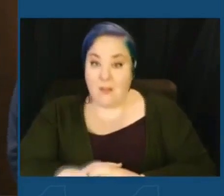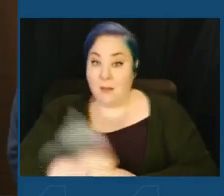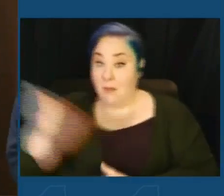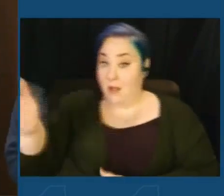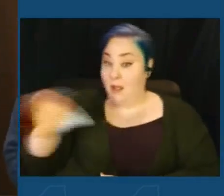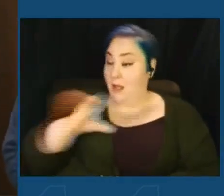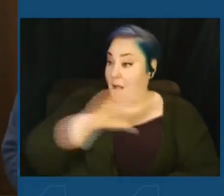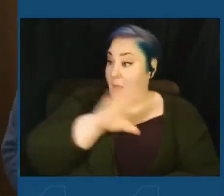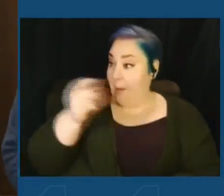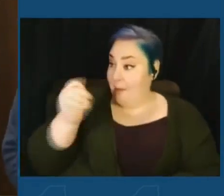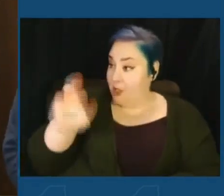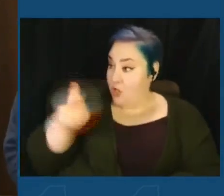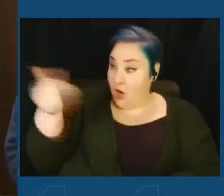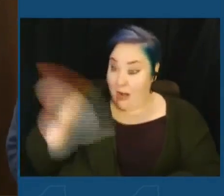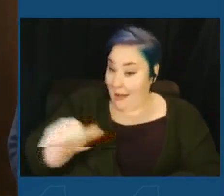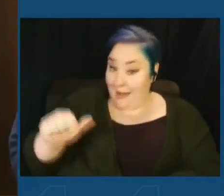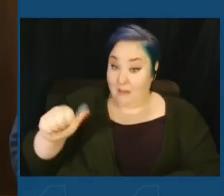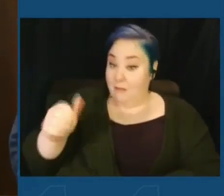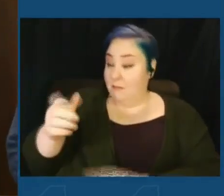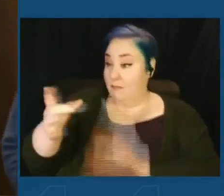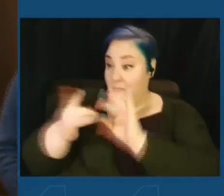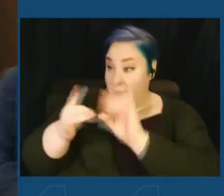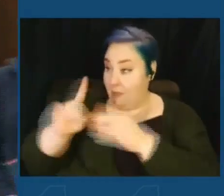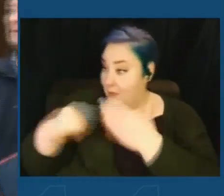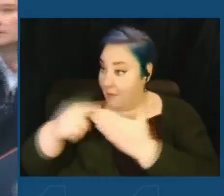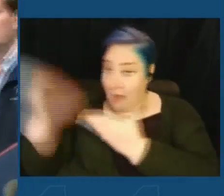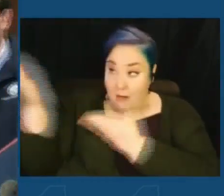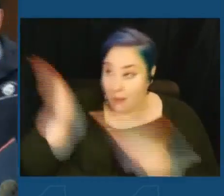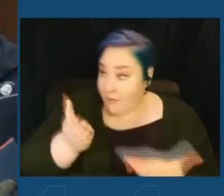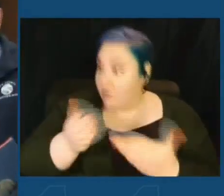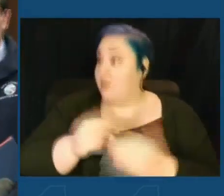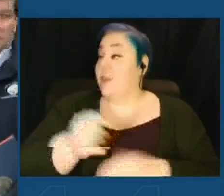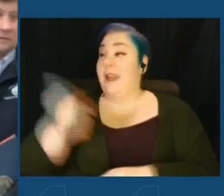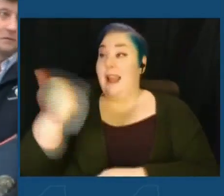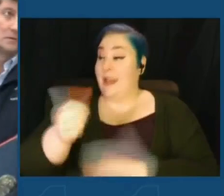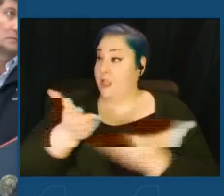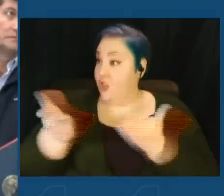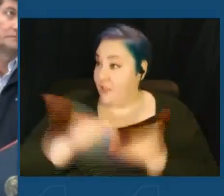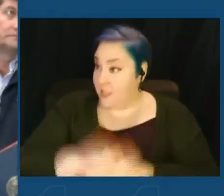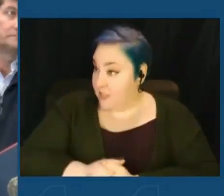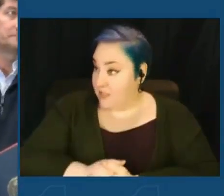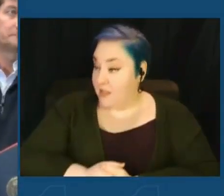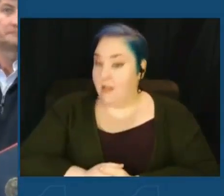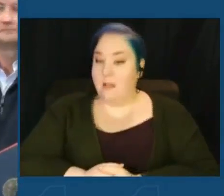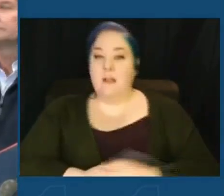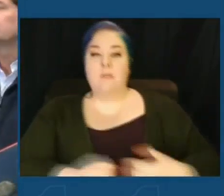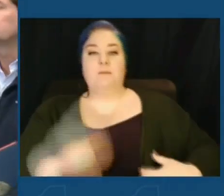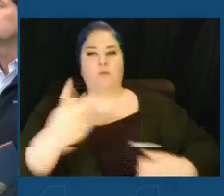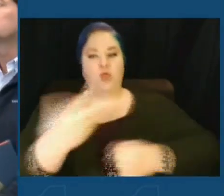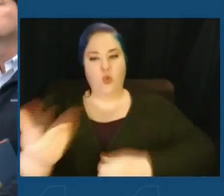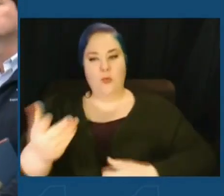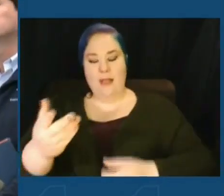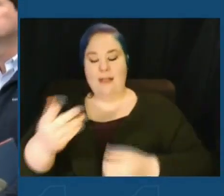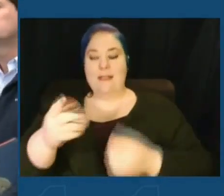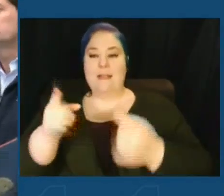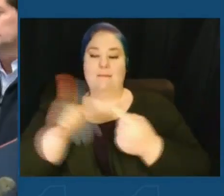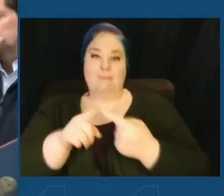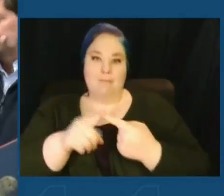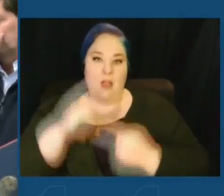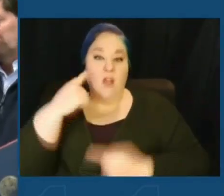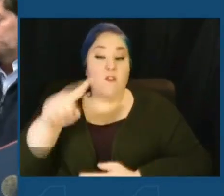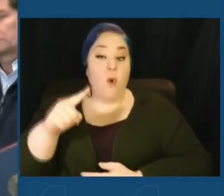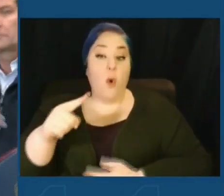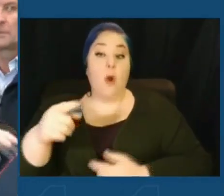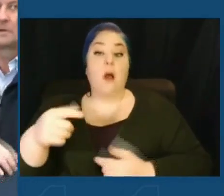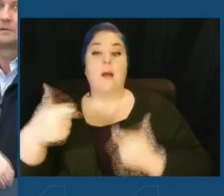delivery of services or the county executive. Yeah, two things. The first is that in terms of power restoration,